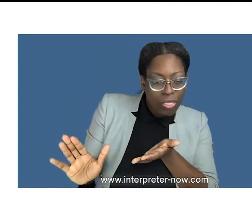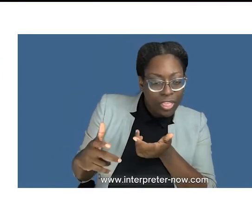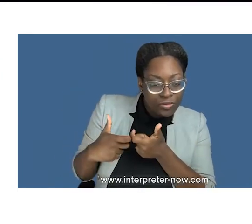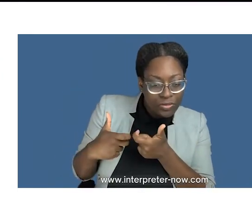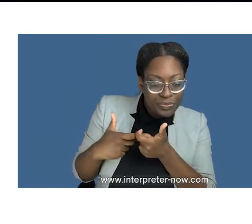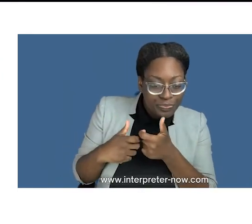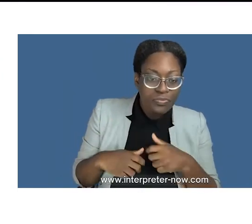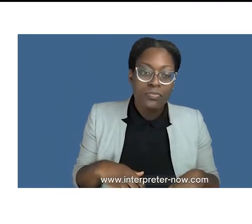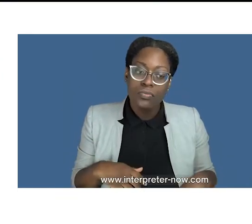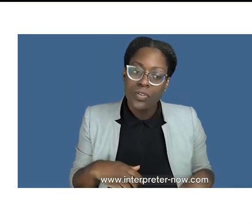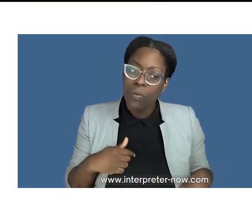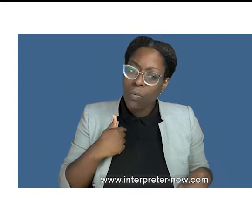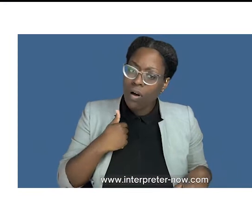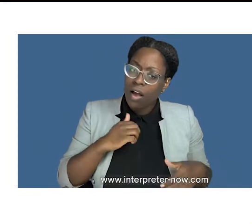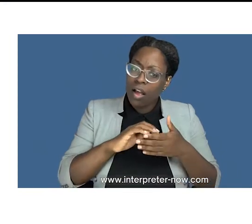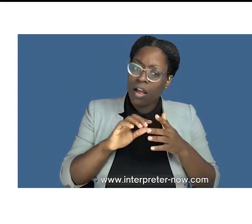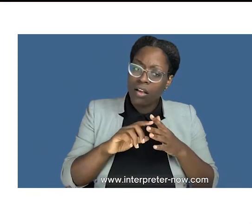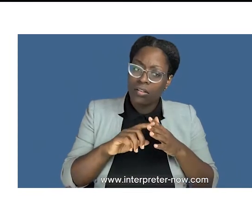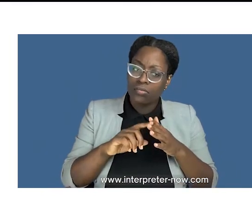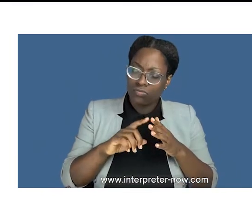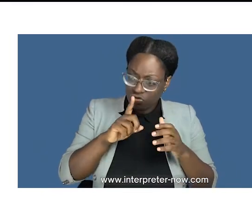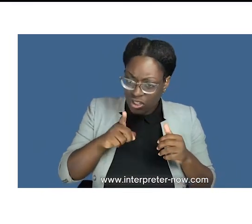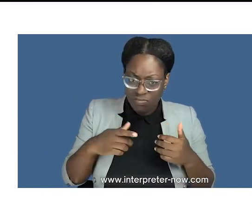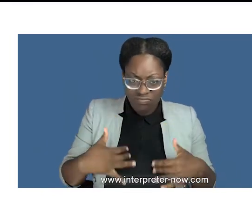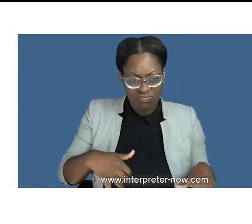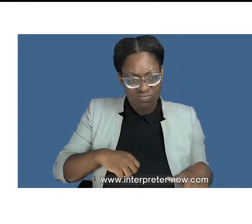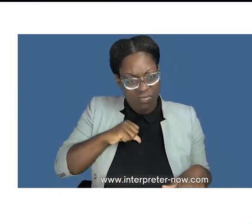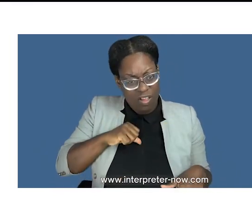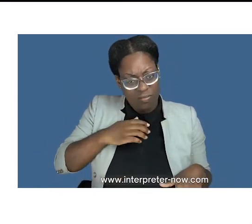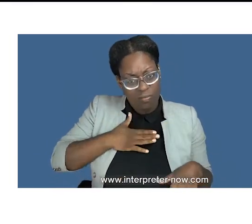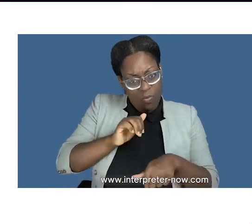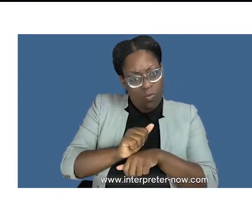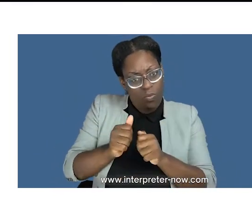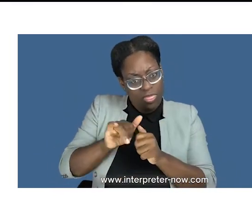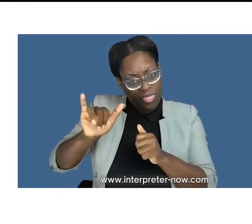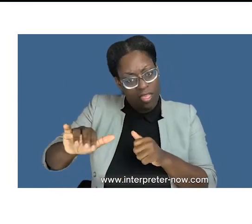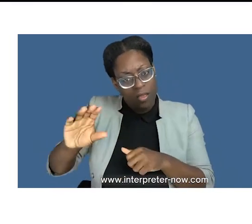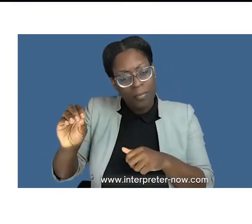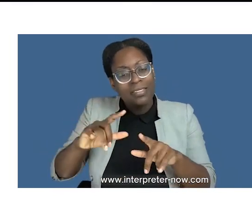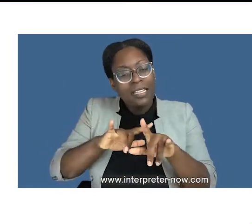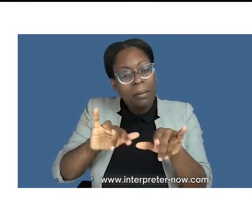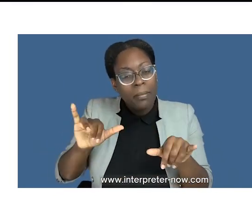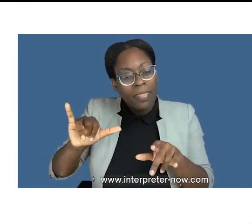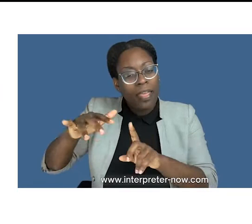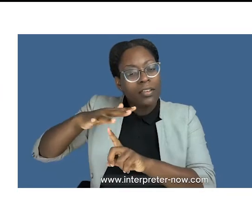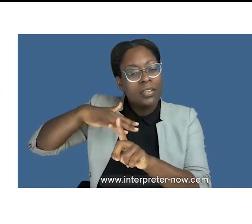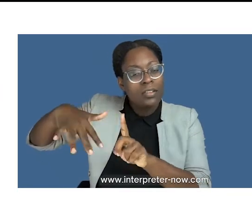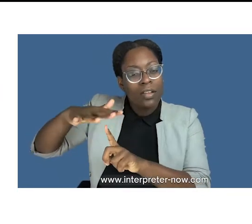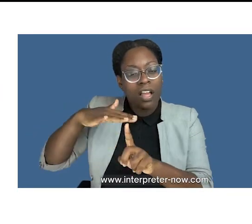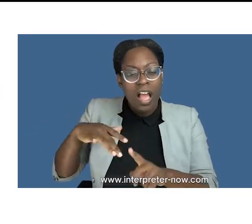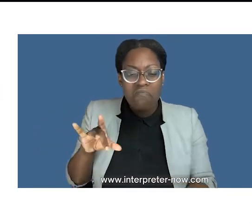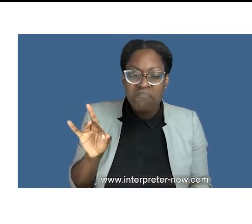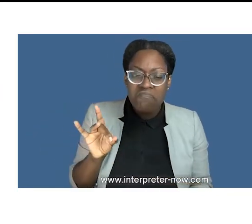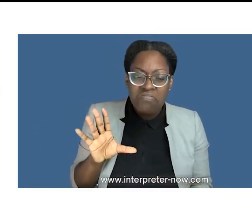work, and it became the worst professional experience of my life. There were little things that happened